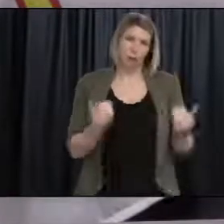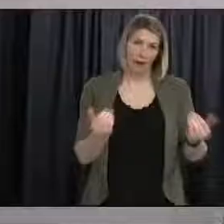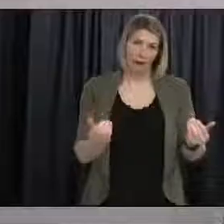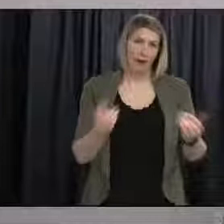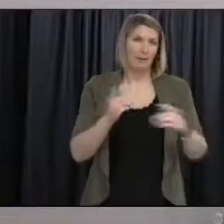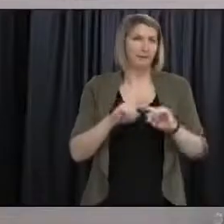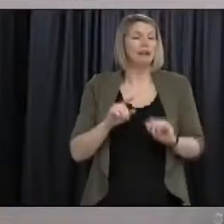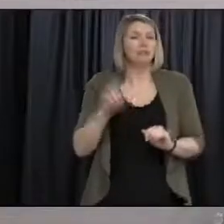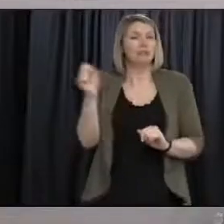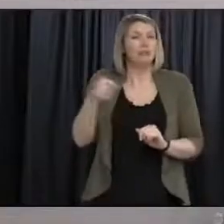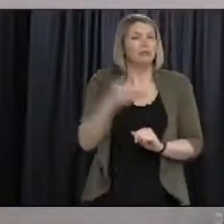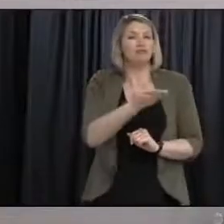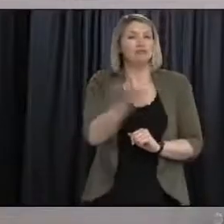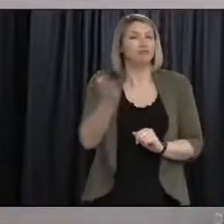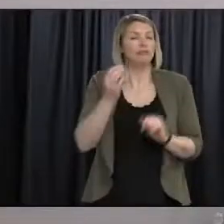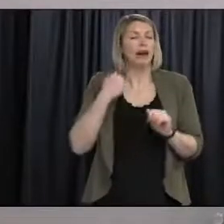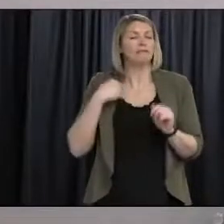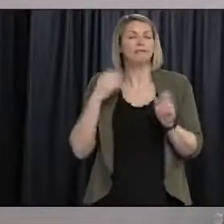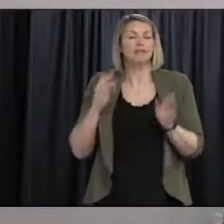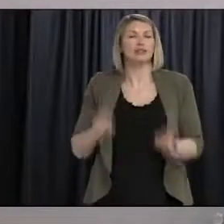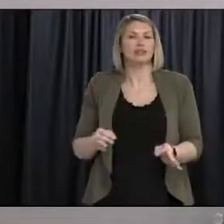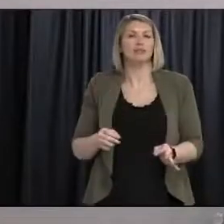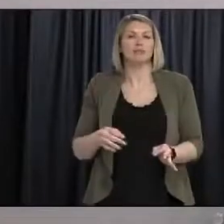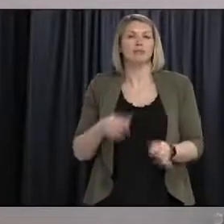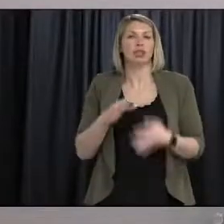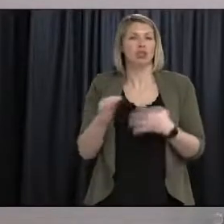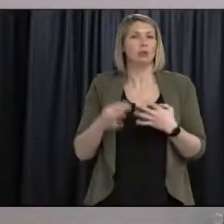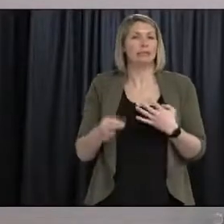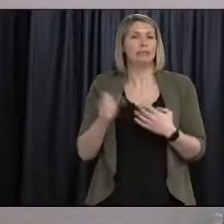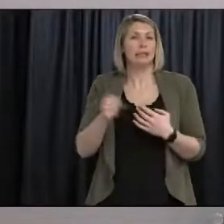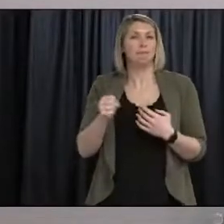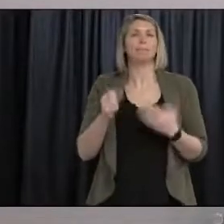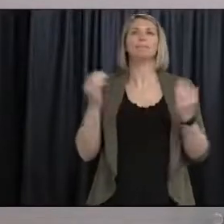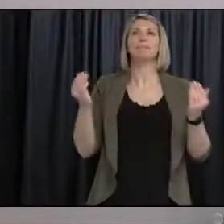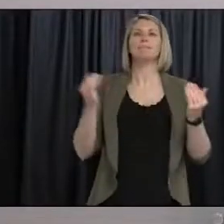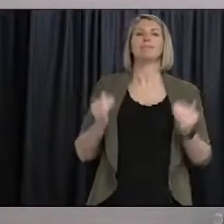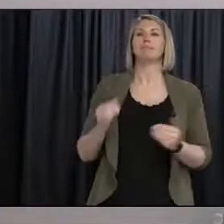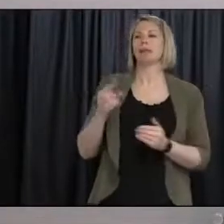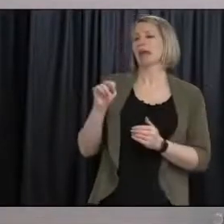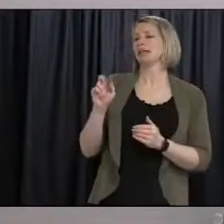Thanks. Kellyanne Roberts with NTV, do you have a final question?